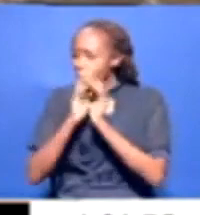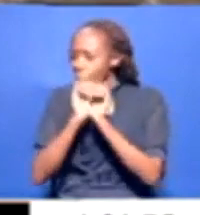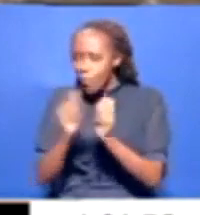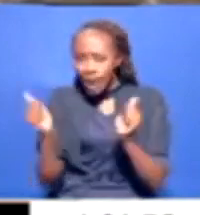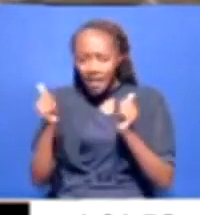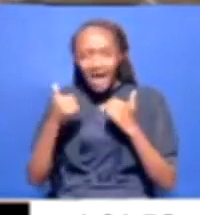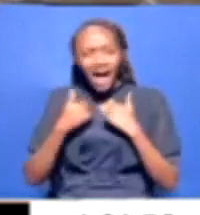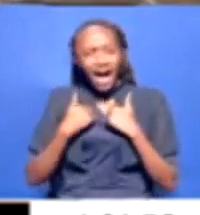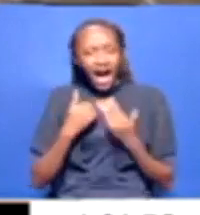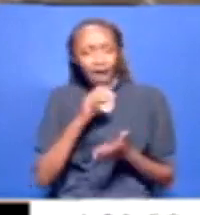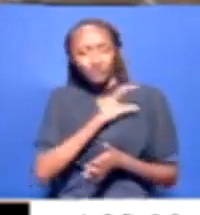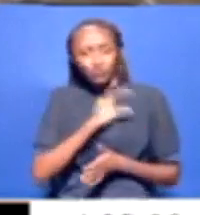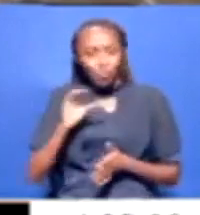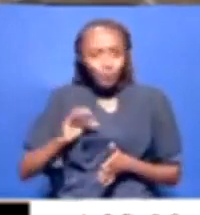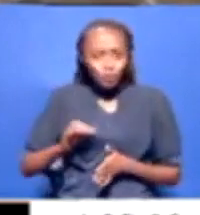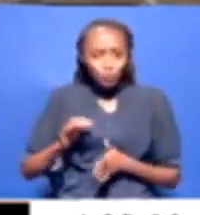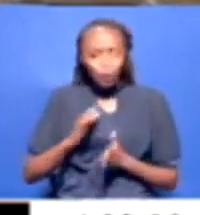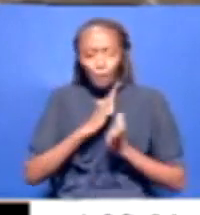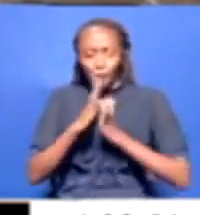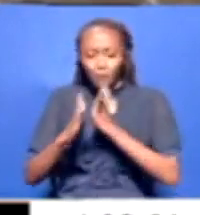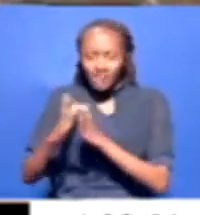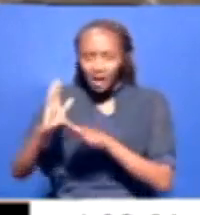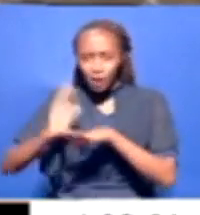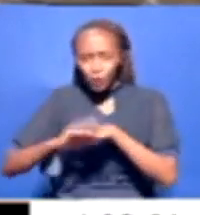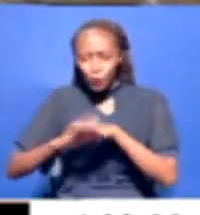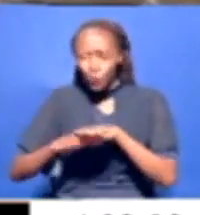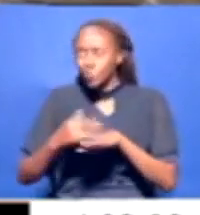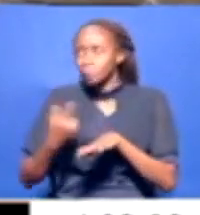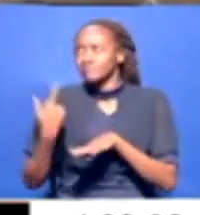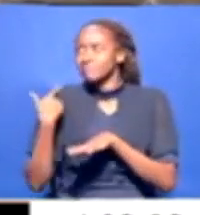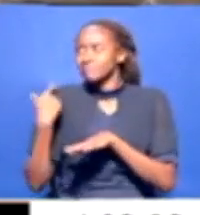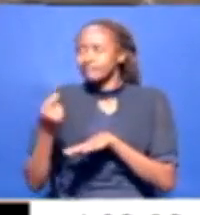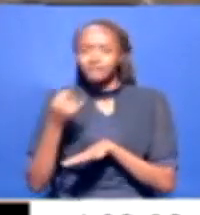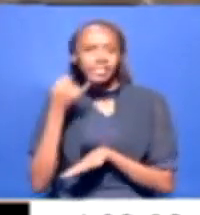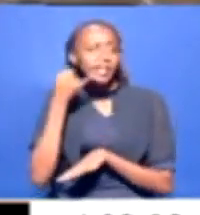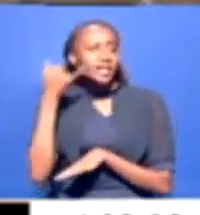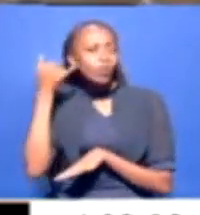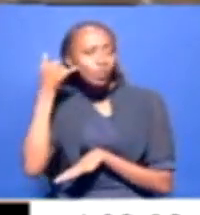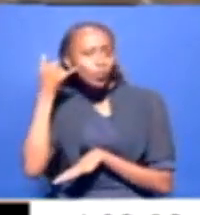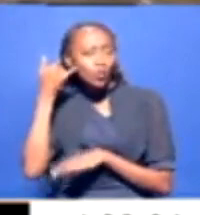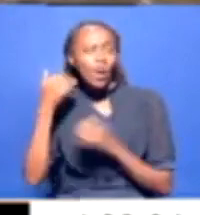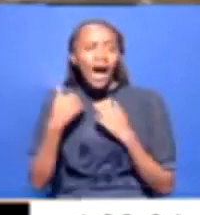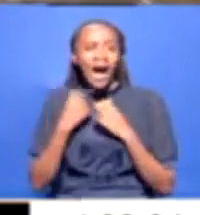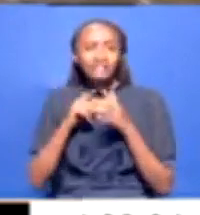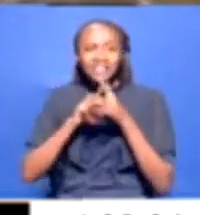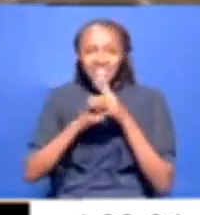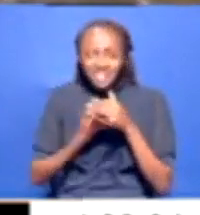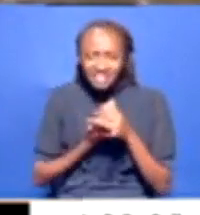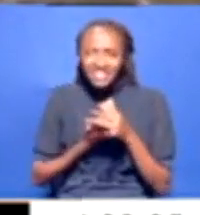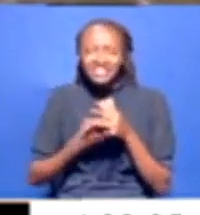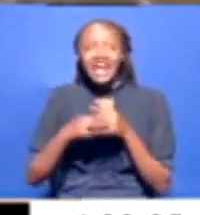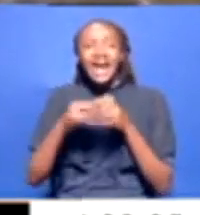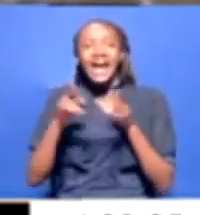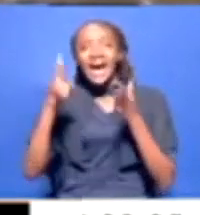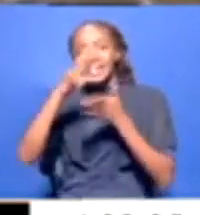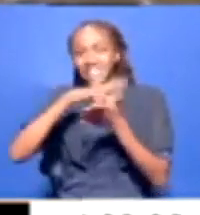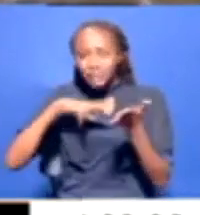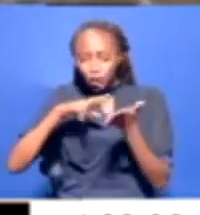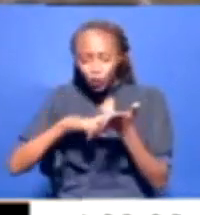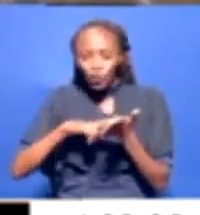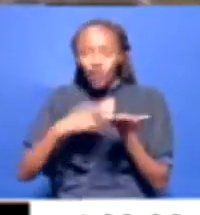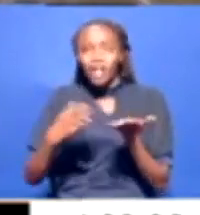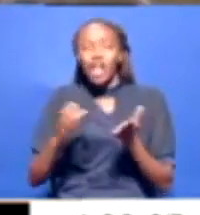kitaifa. Hivi majuzi nilikuwa sehemu za Nakuru, tumeanzisha regional multi-sectoral